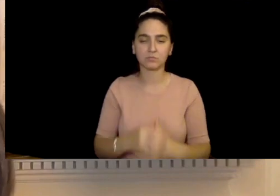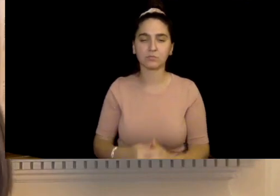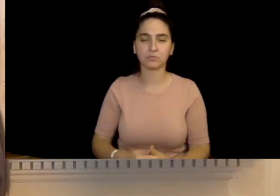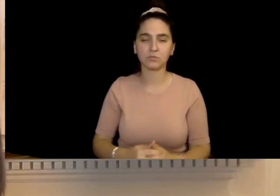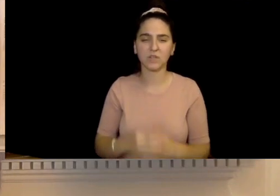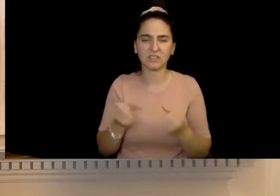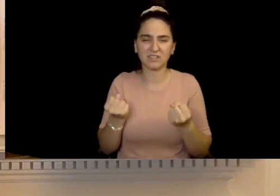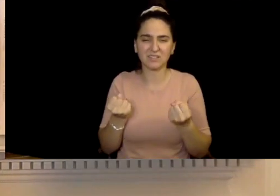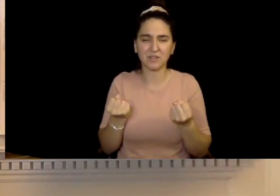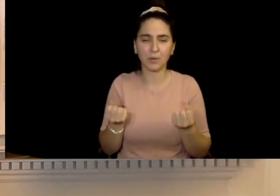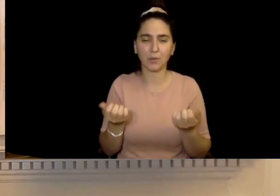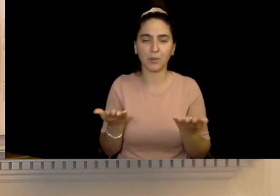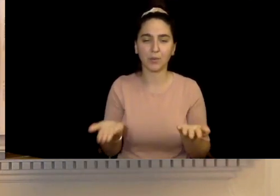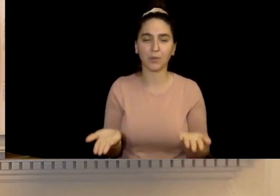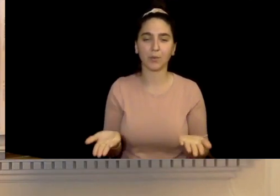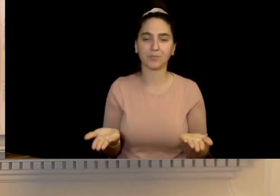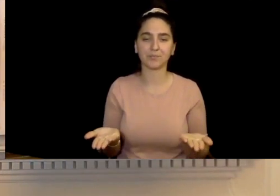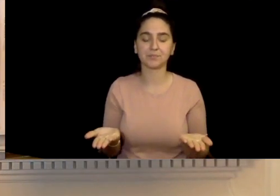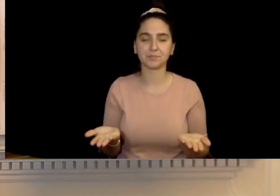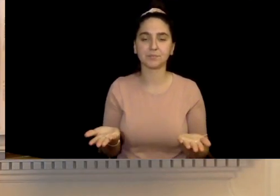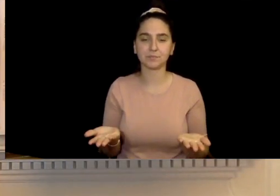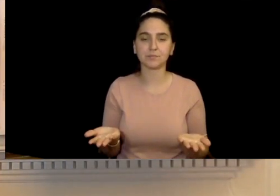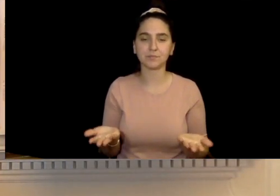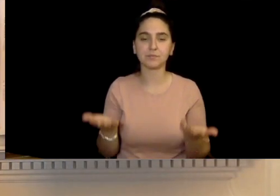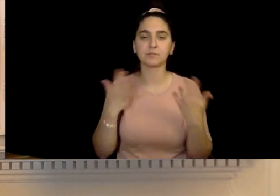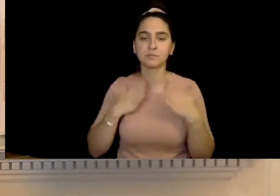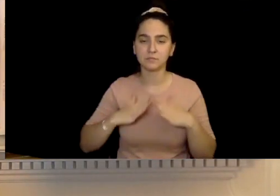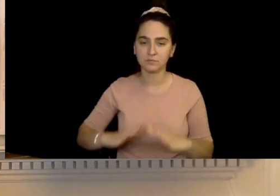a deep exhale, or an open palm.